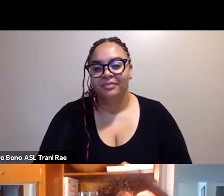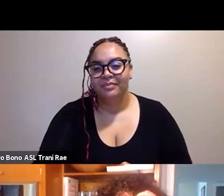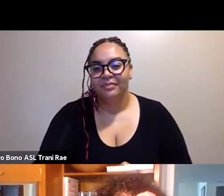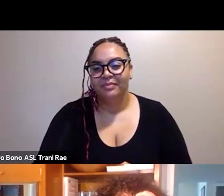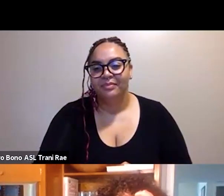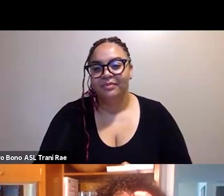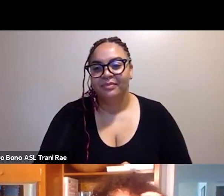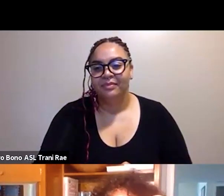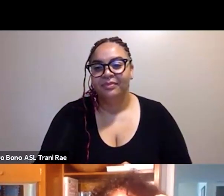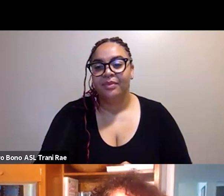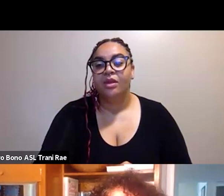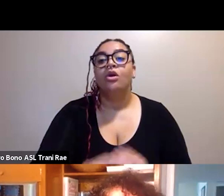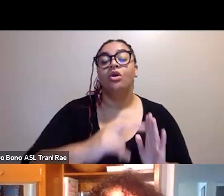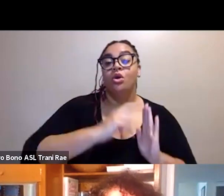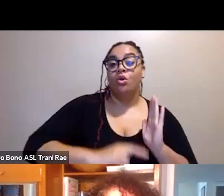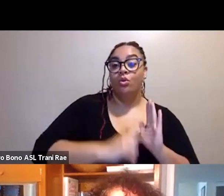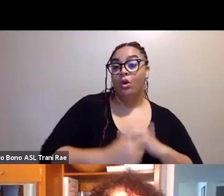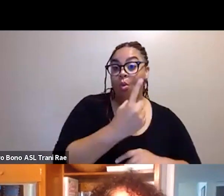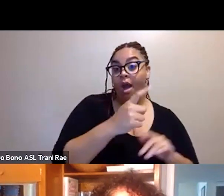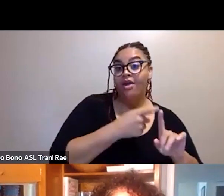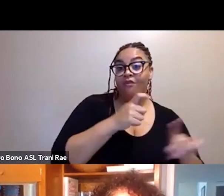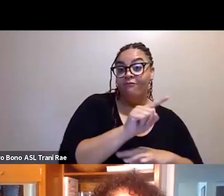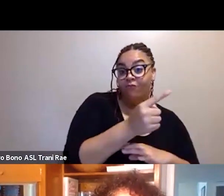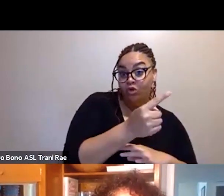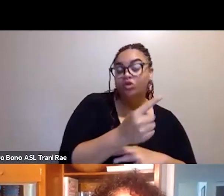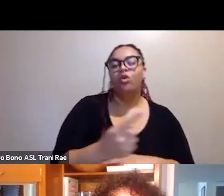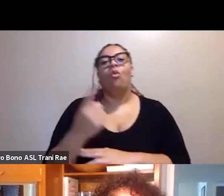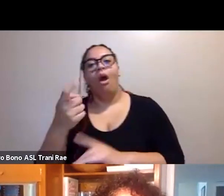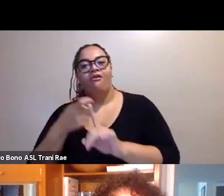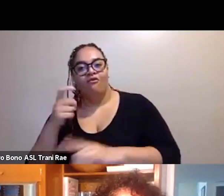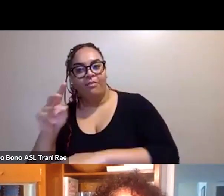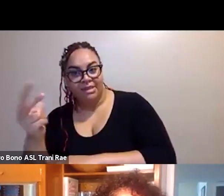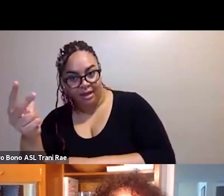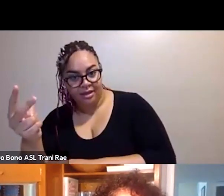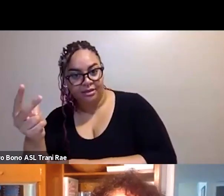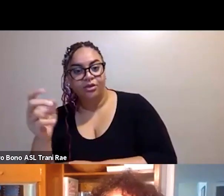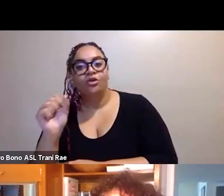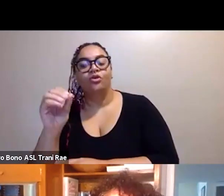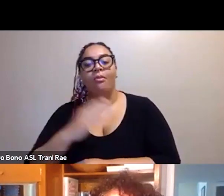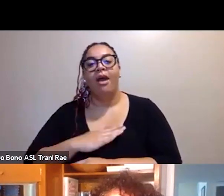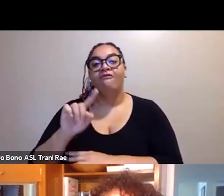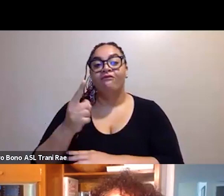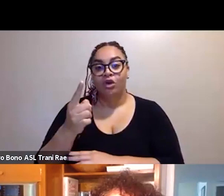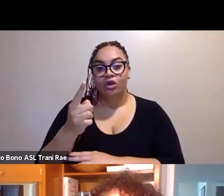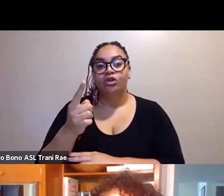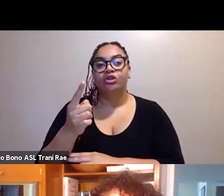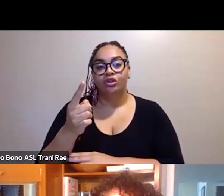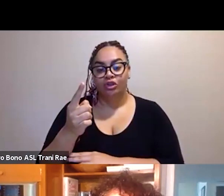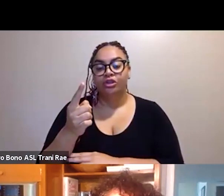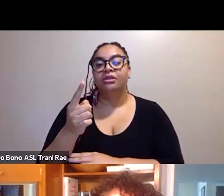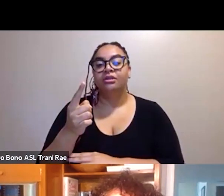poem from the first, one poem from the second. So my first poem is called No One's